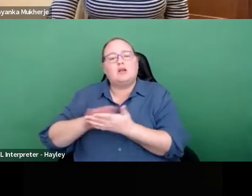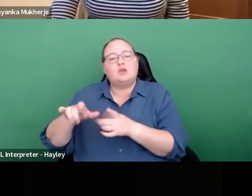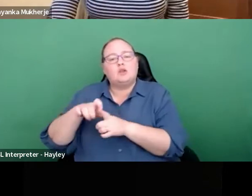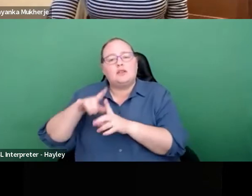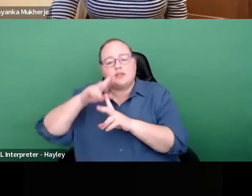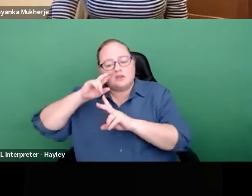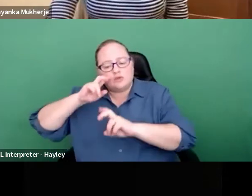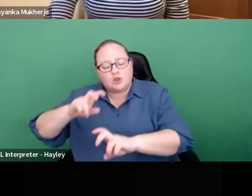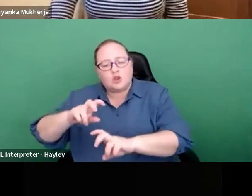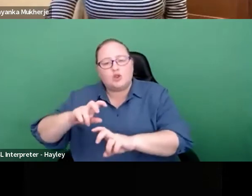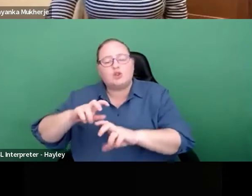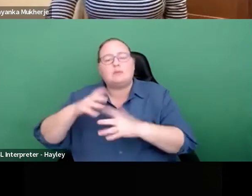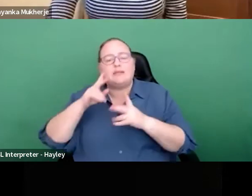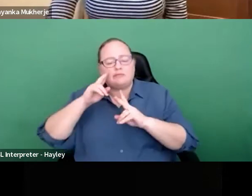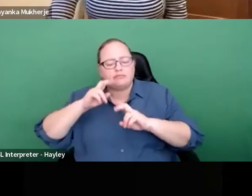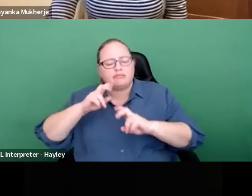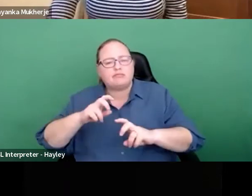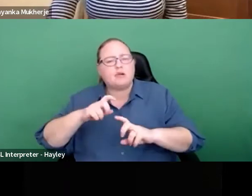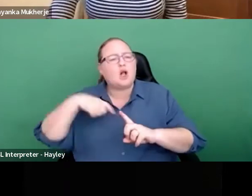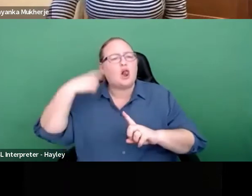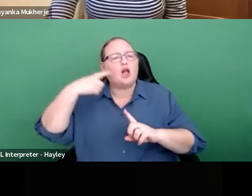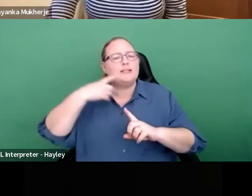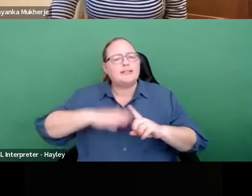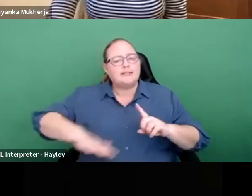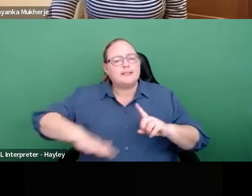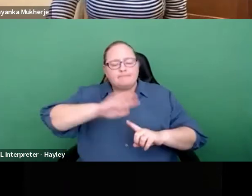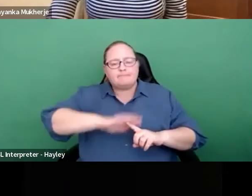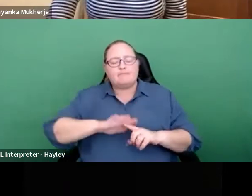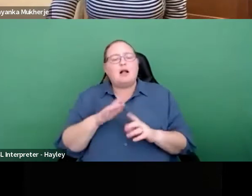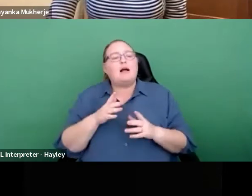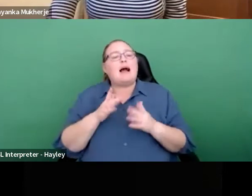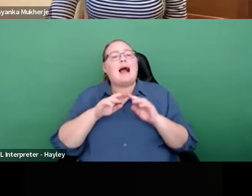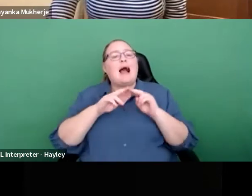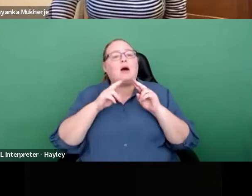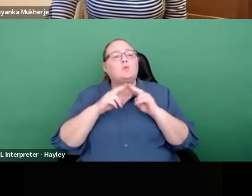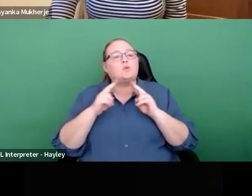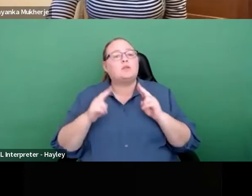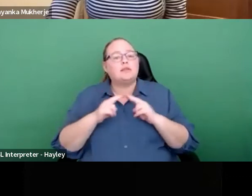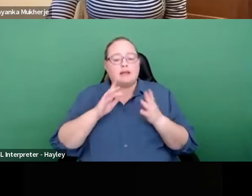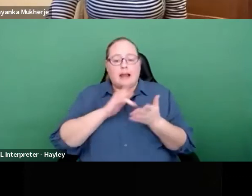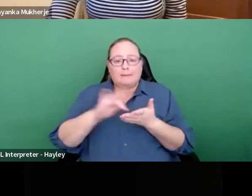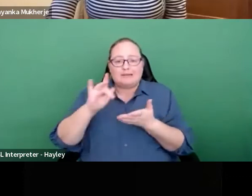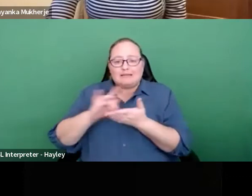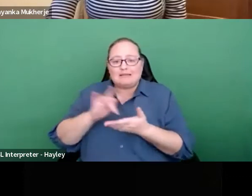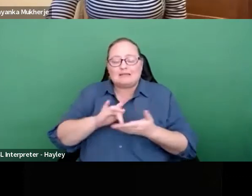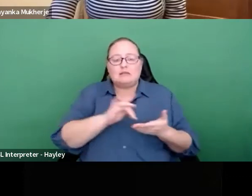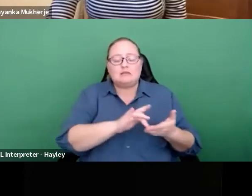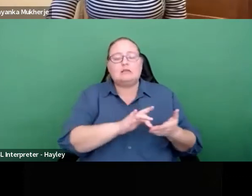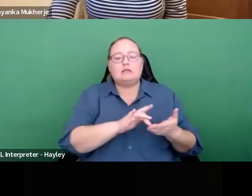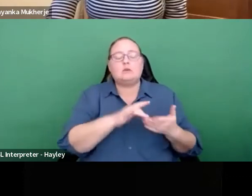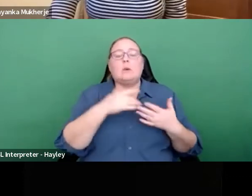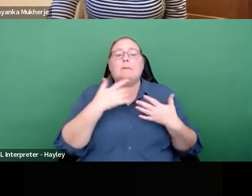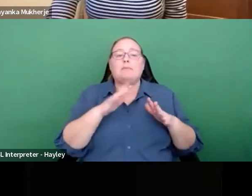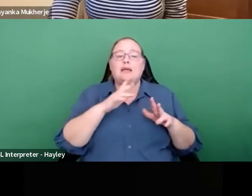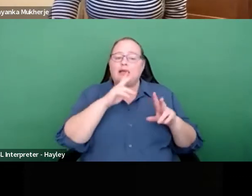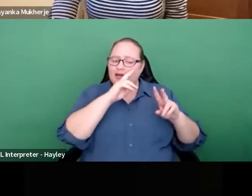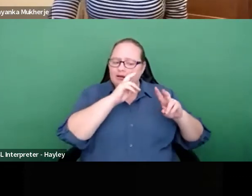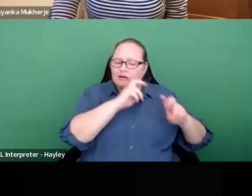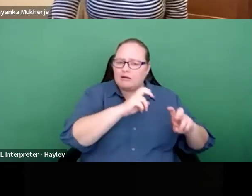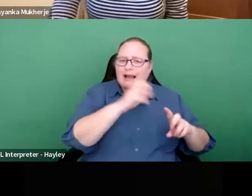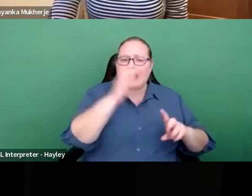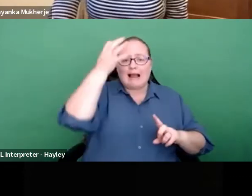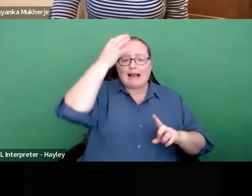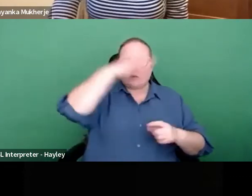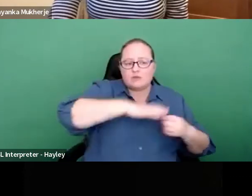empty houses in central London. She's carried out fieldwork in both council estates and in luxury squares